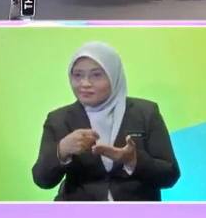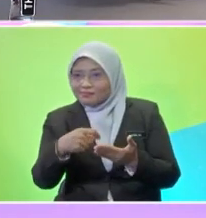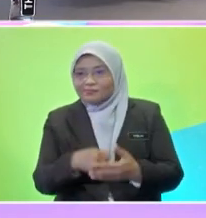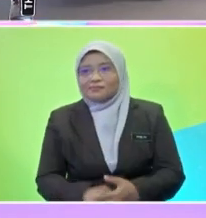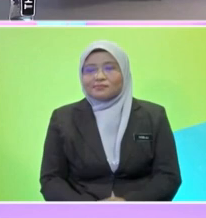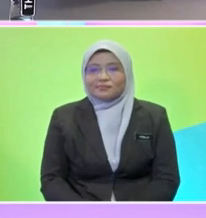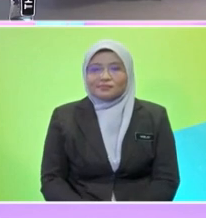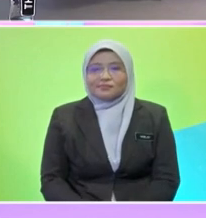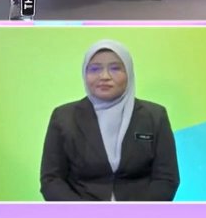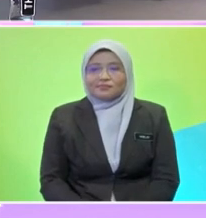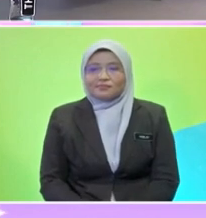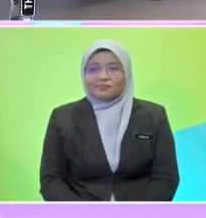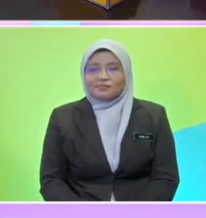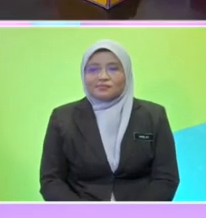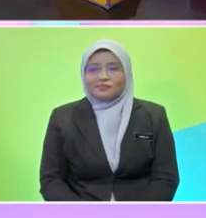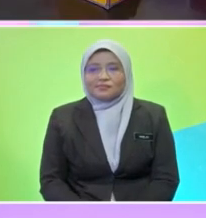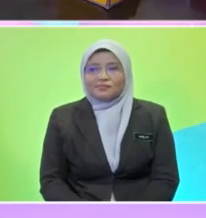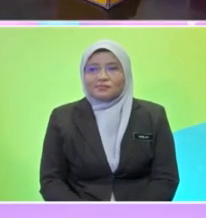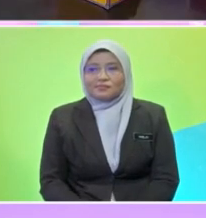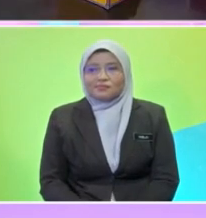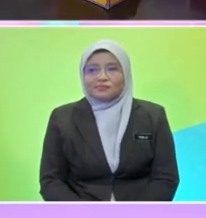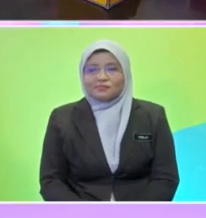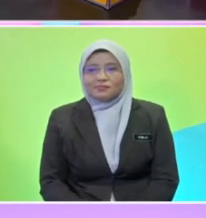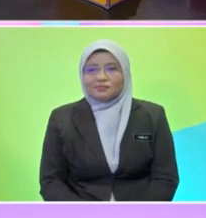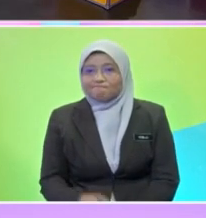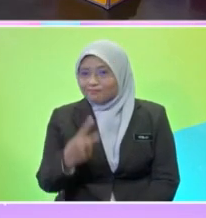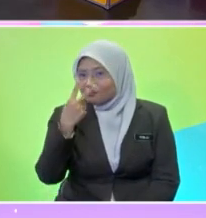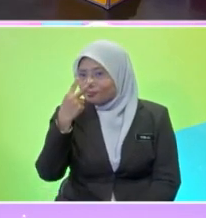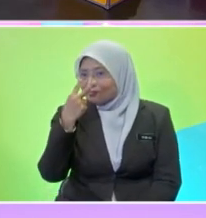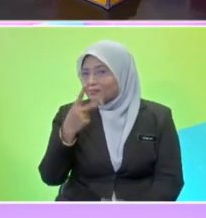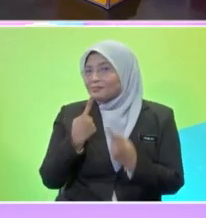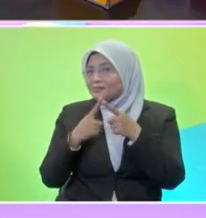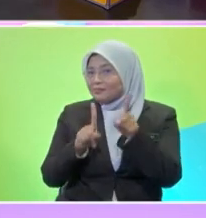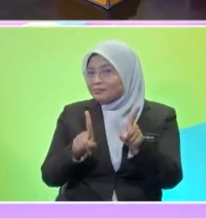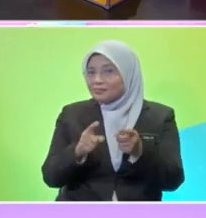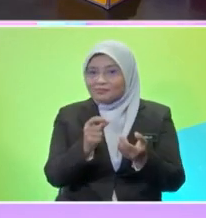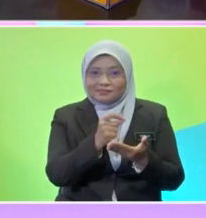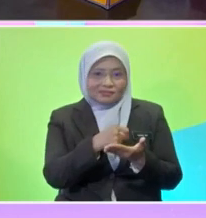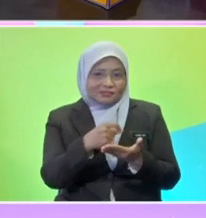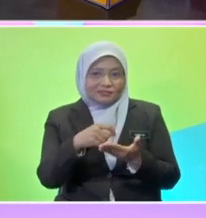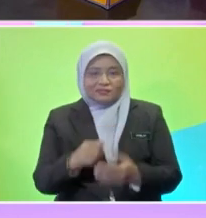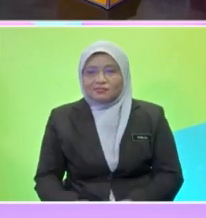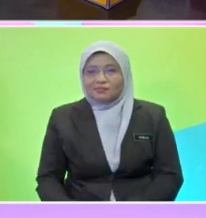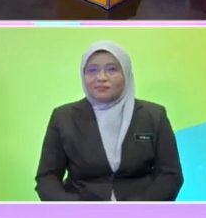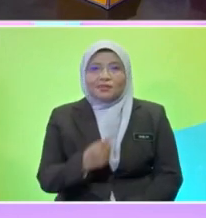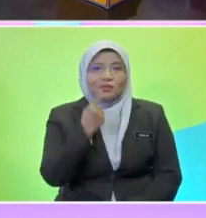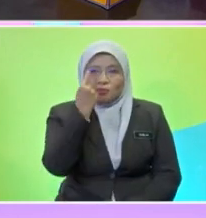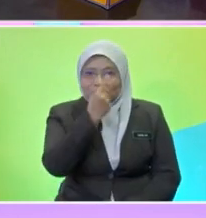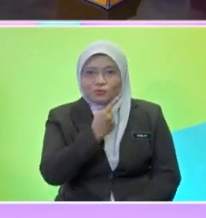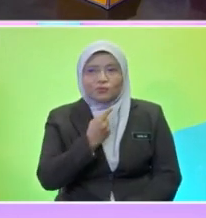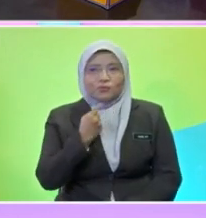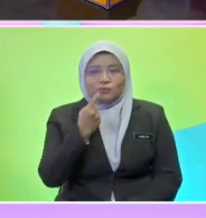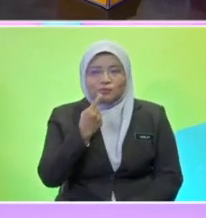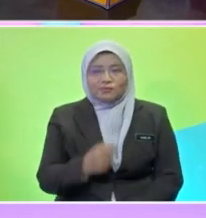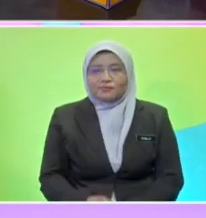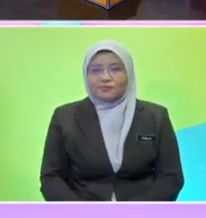Oh, I guess she has got a problem with her mic. Can you turn your mic let's on, write. Aisha? So, Hanif, who? Yeah.